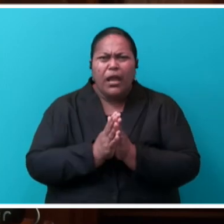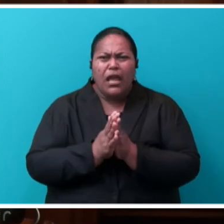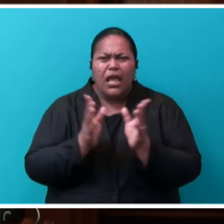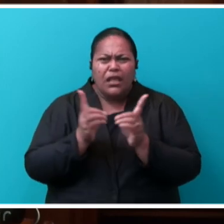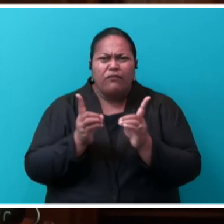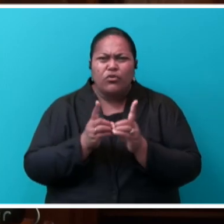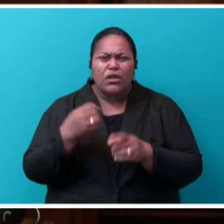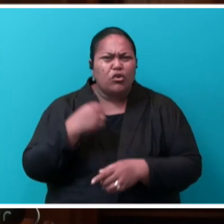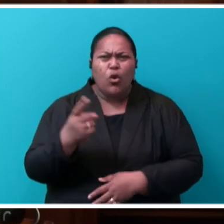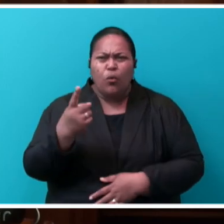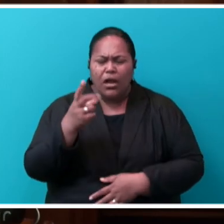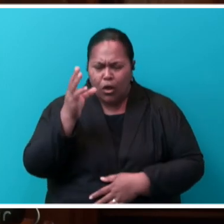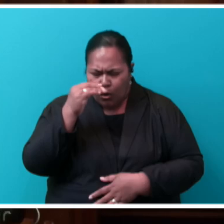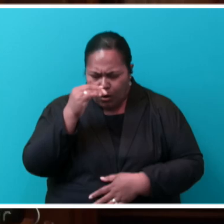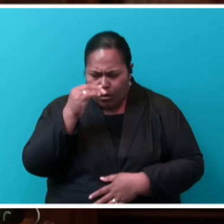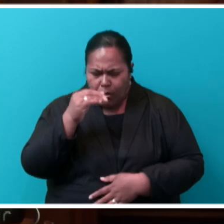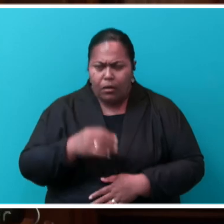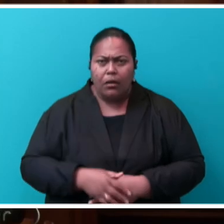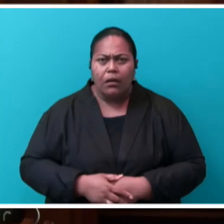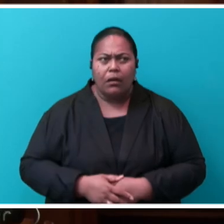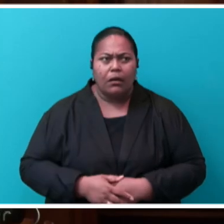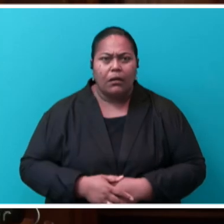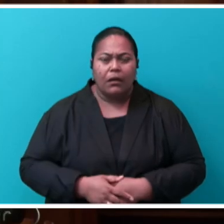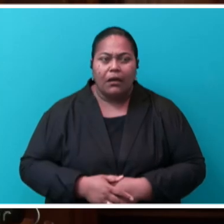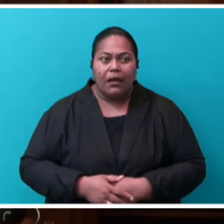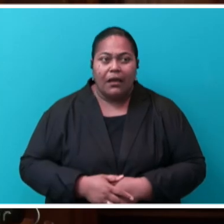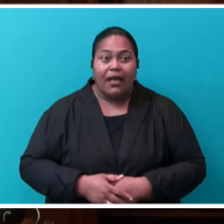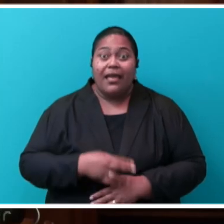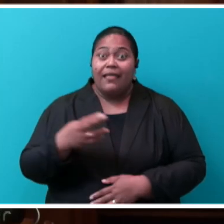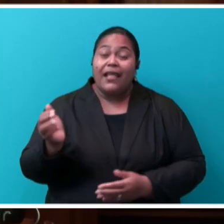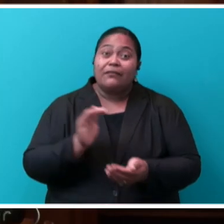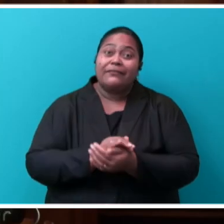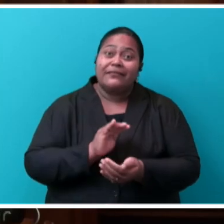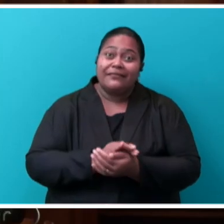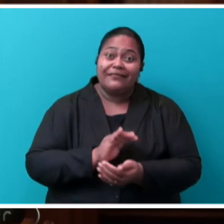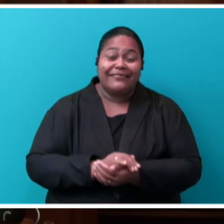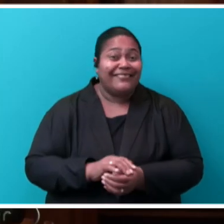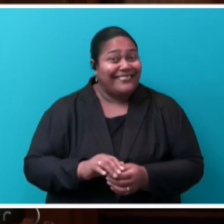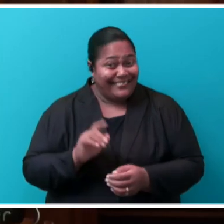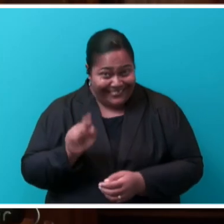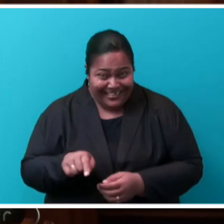eyes. They came out at the grog session after. They told me,